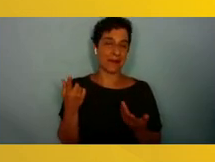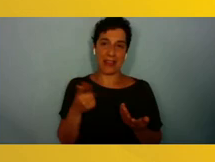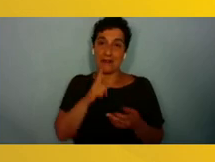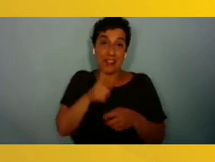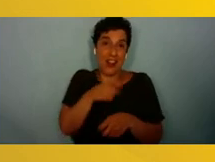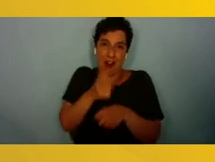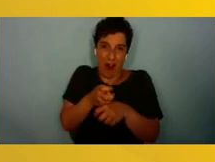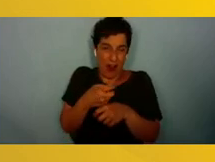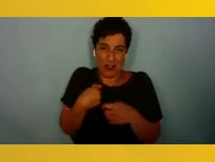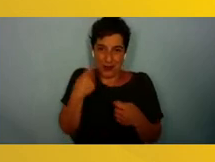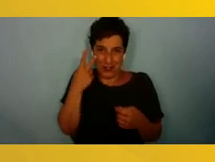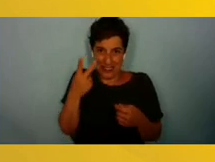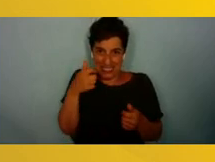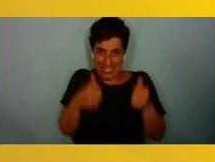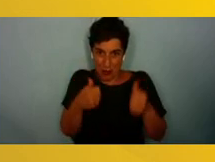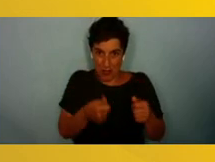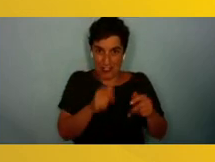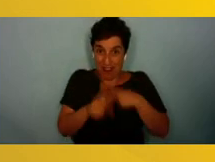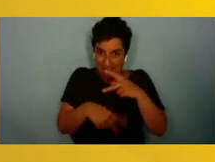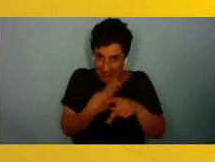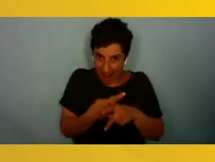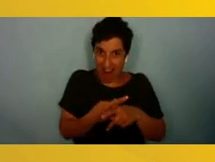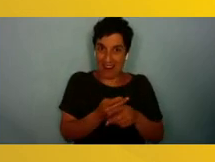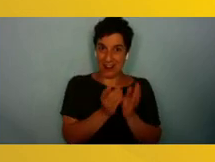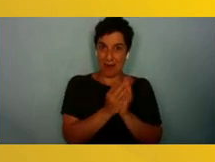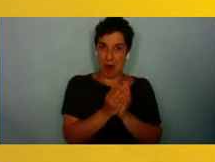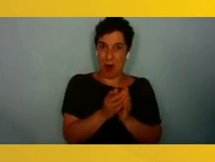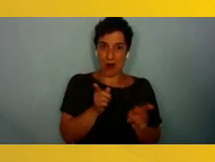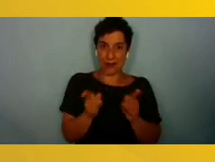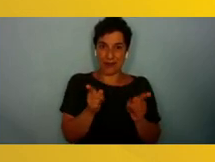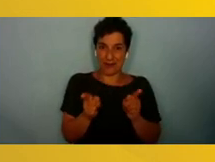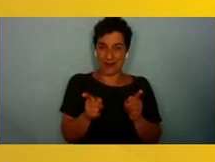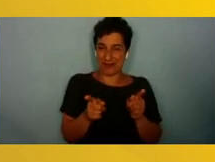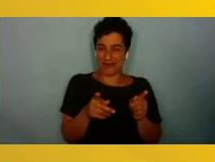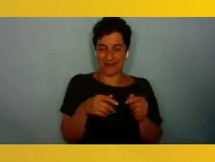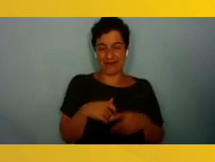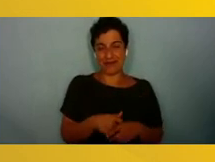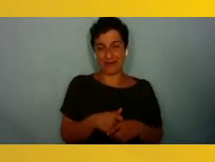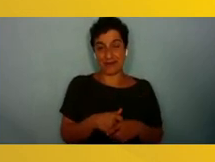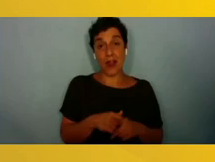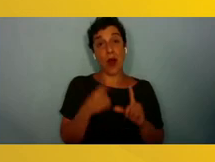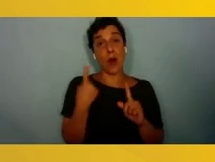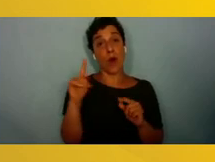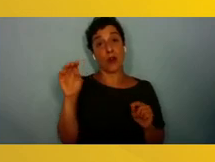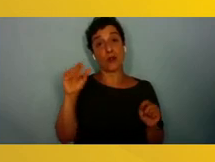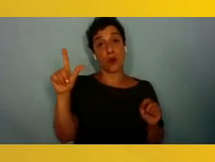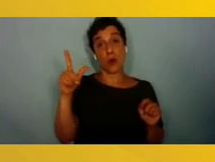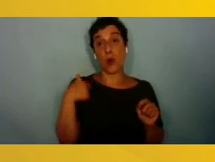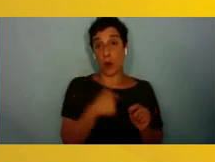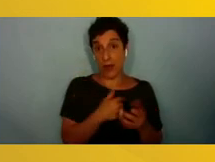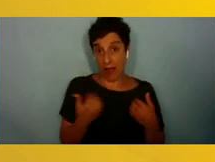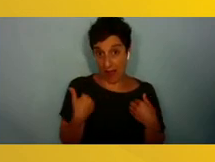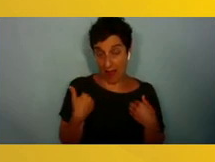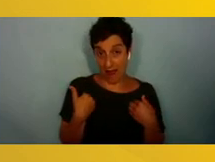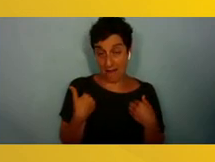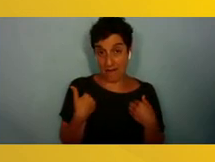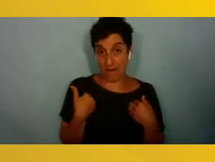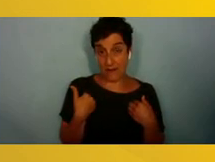specific category of boat that may have attributed those wounds. But one of the tools that we do have is to be able to